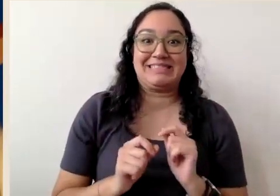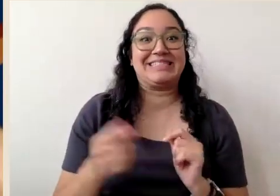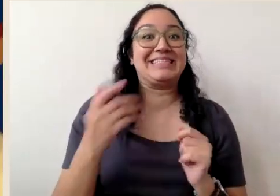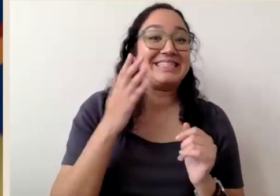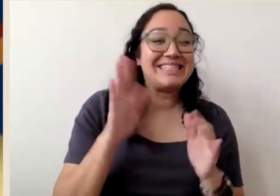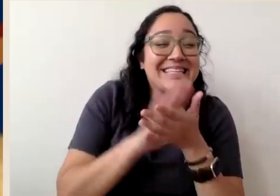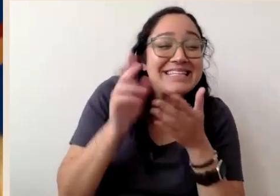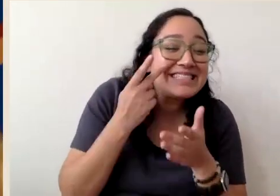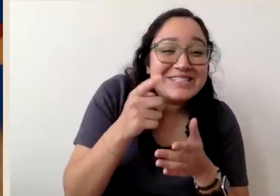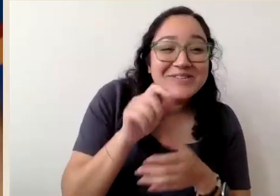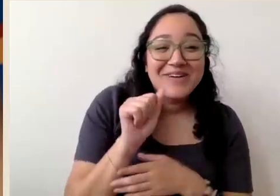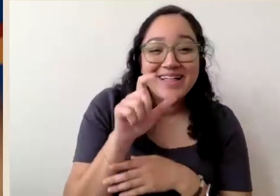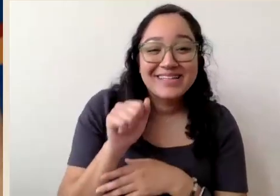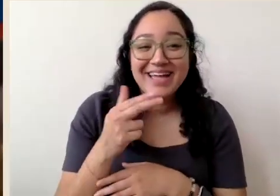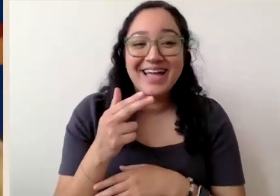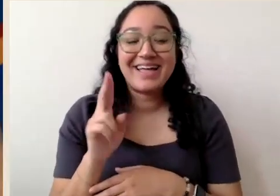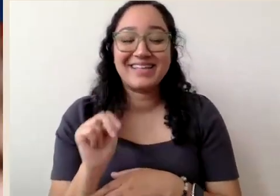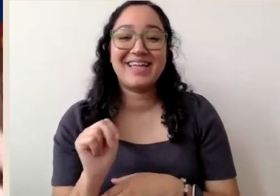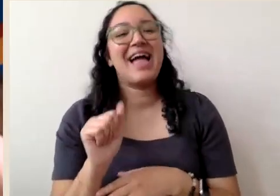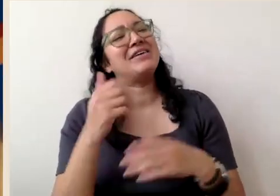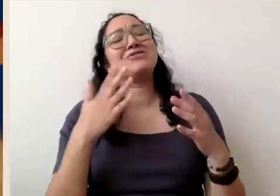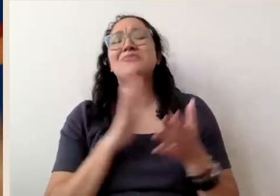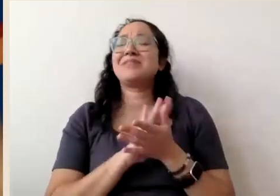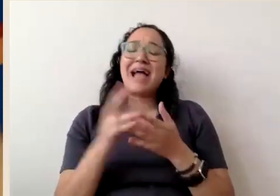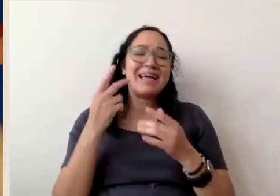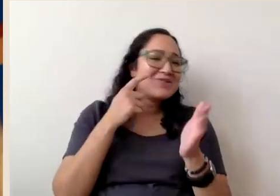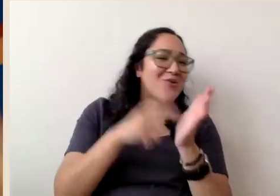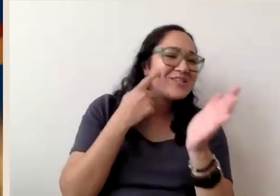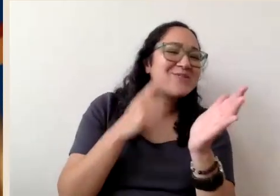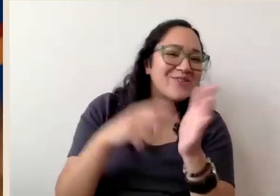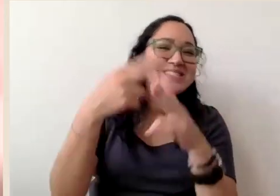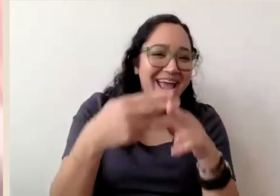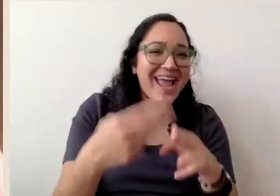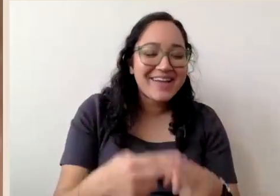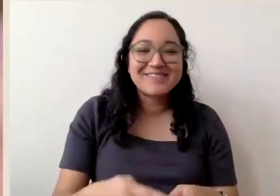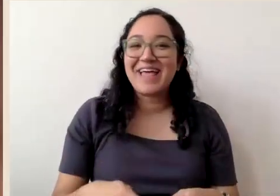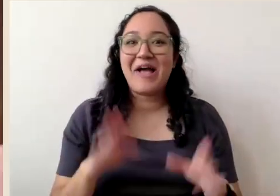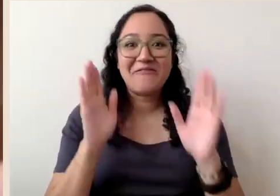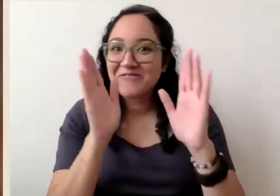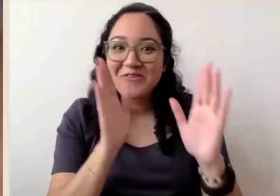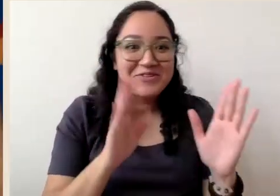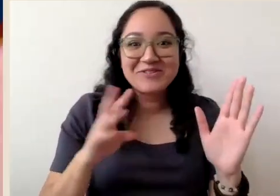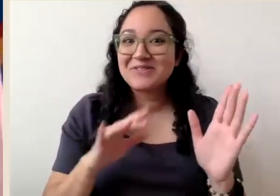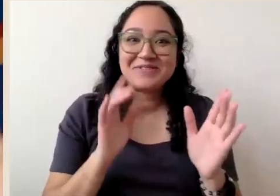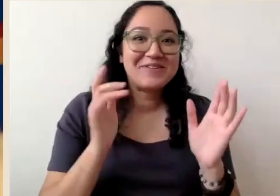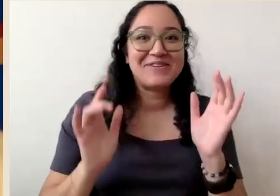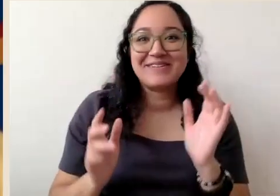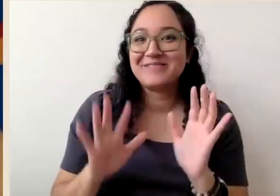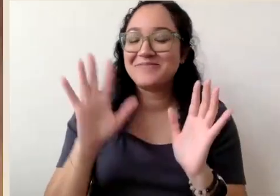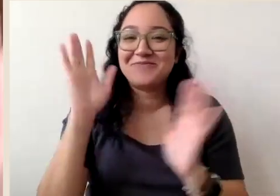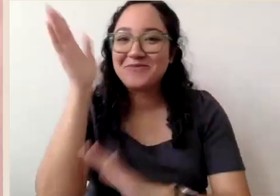to see you. So nice to see so many wonderful. I recognize so many names, and I'm focusing on the webinar. So